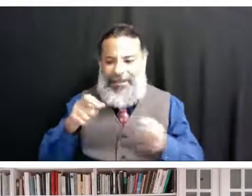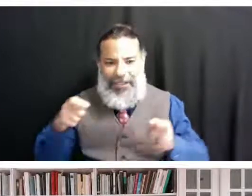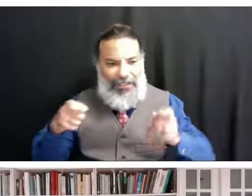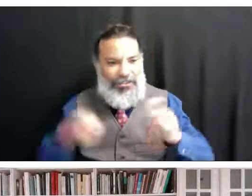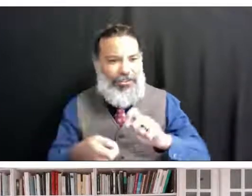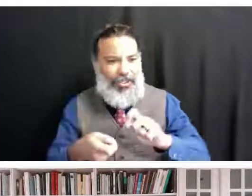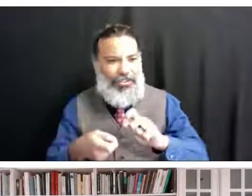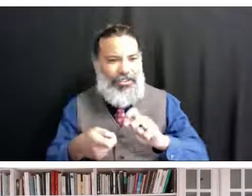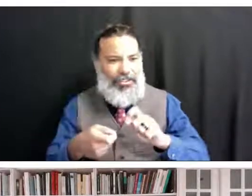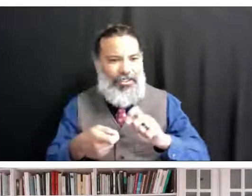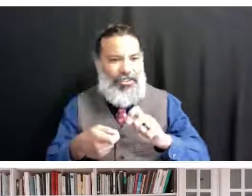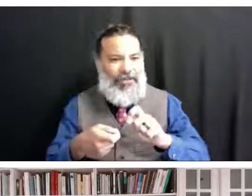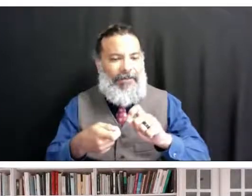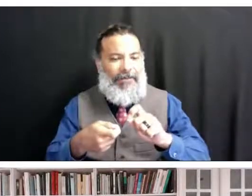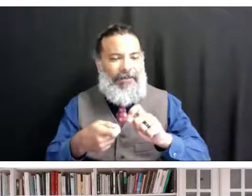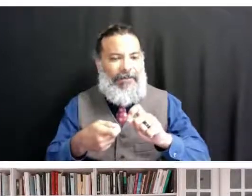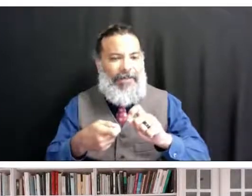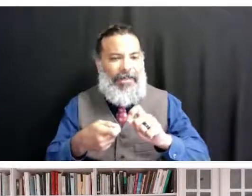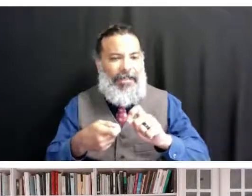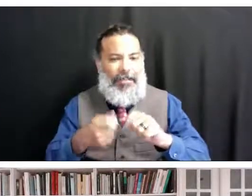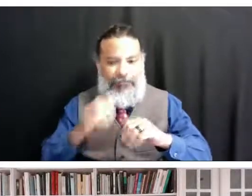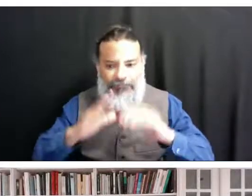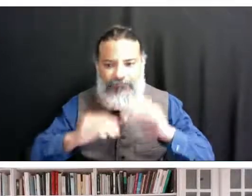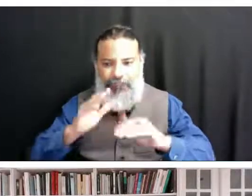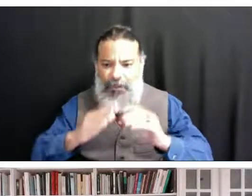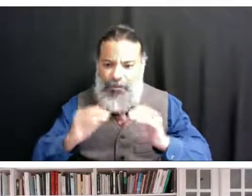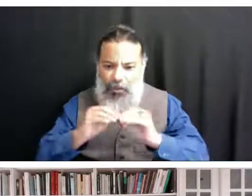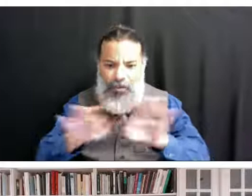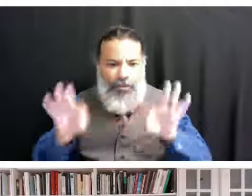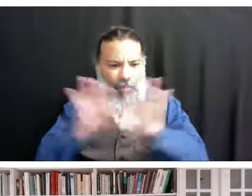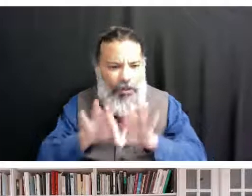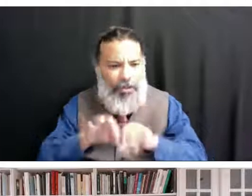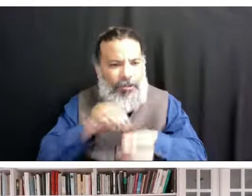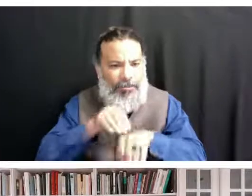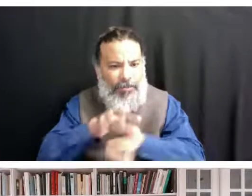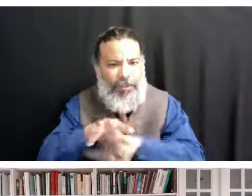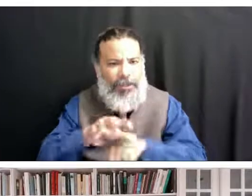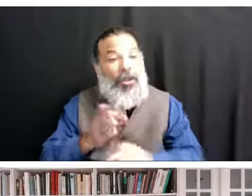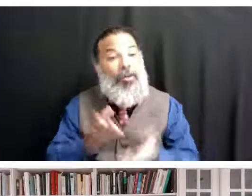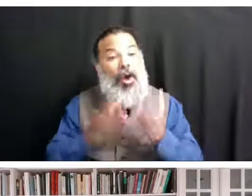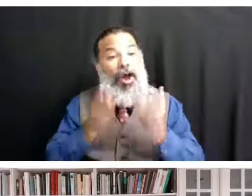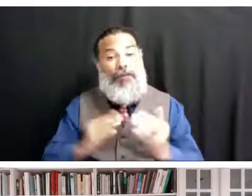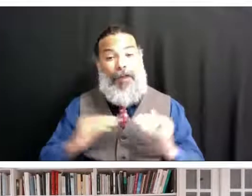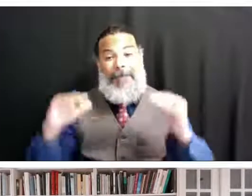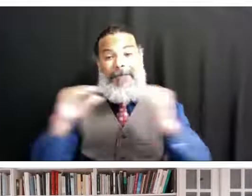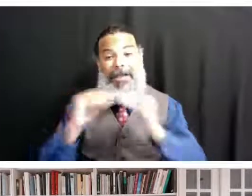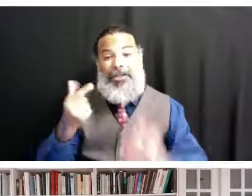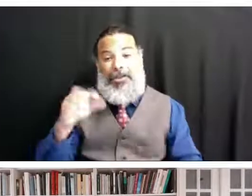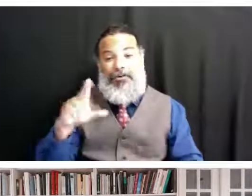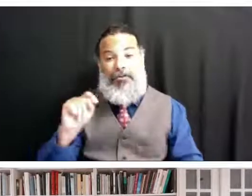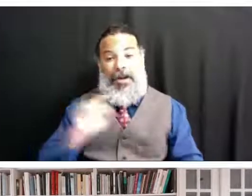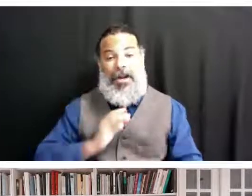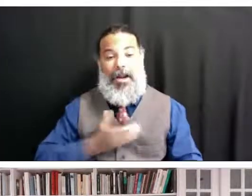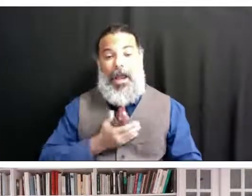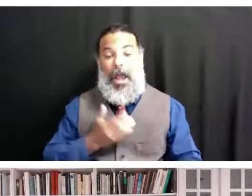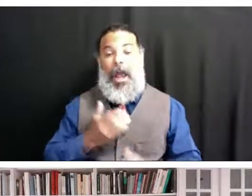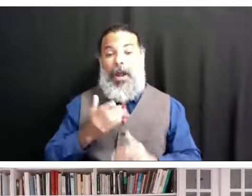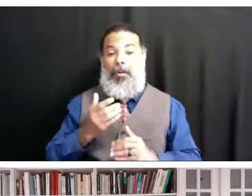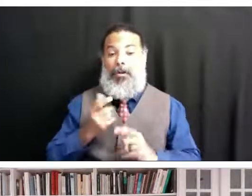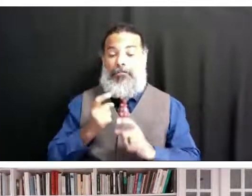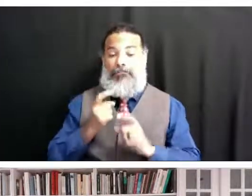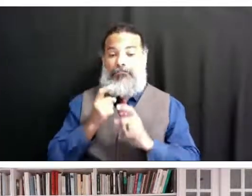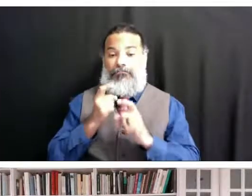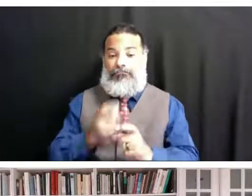that are happening increasingly meaningful. So we are offering a matching grant. Our gift is